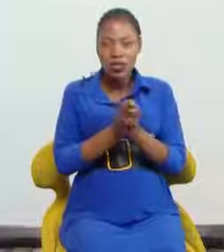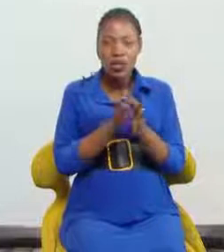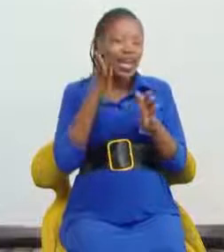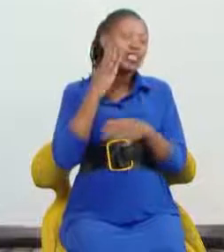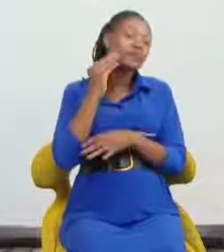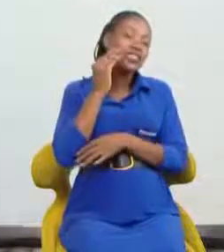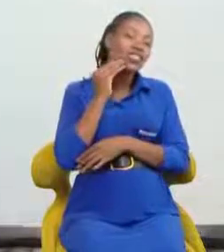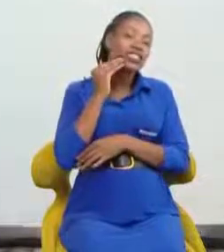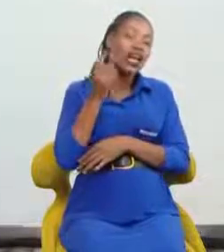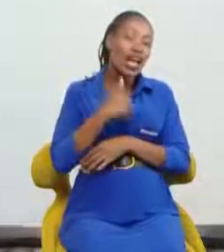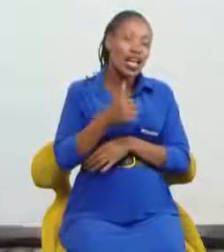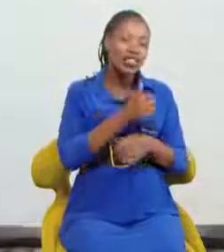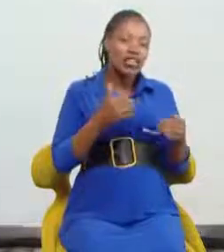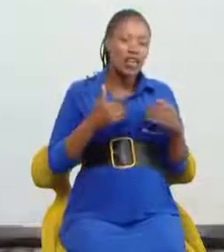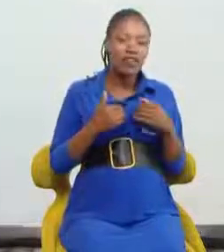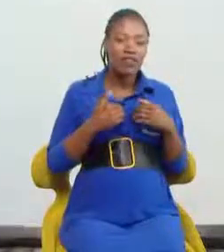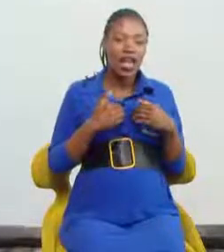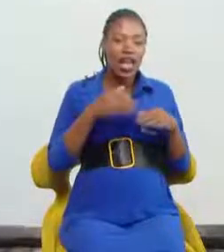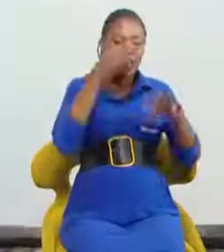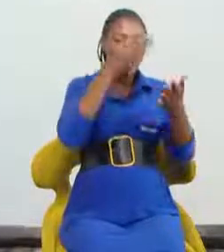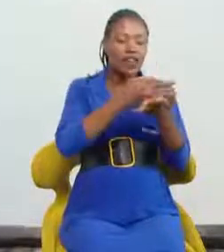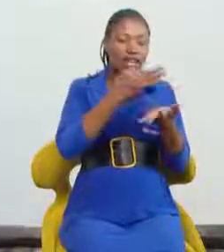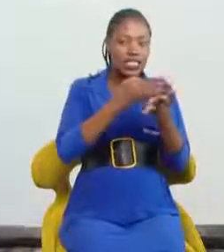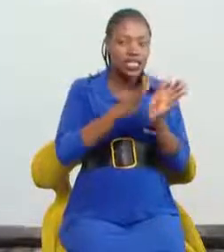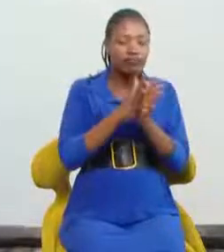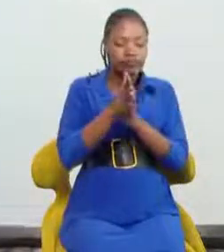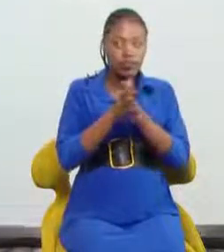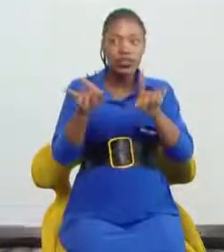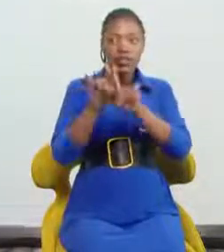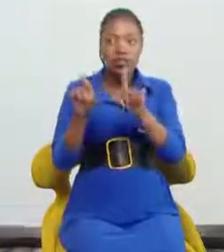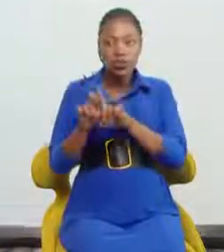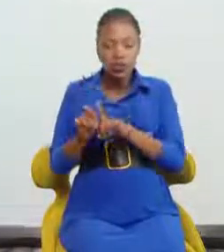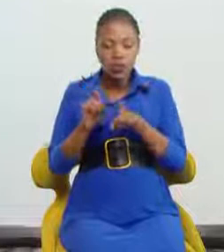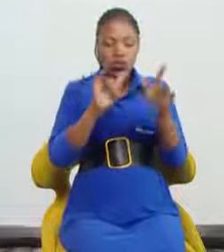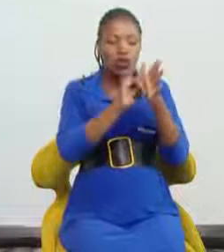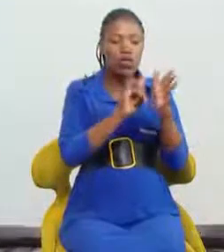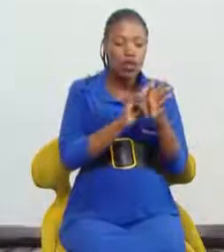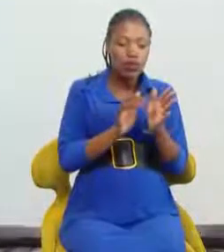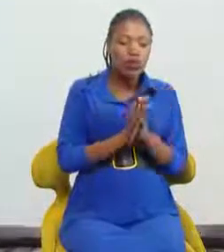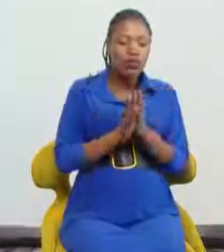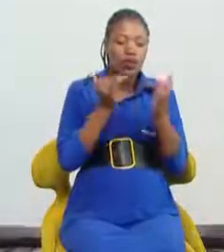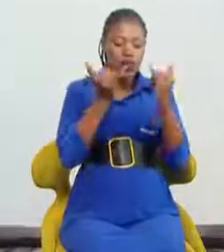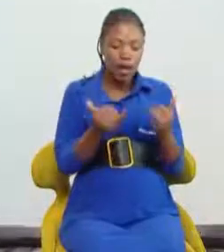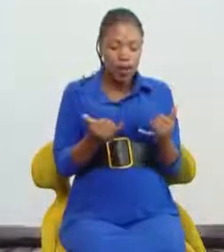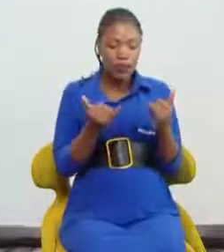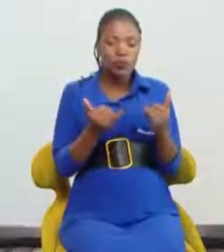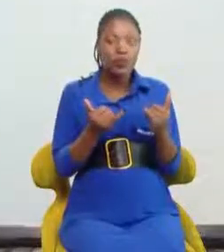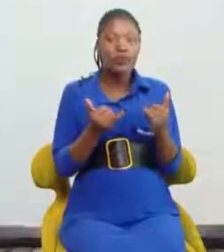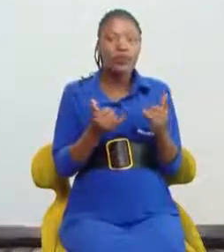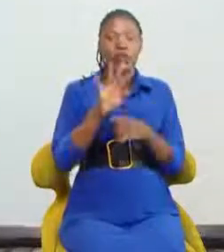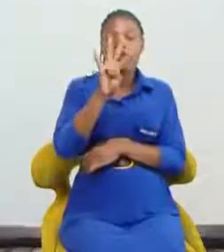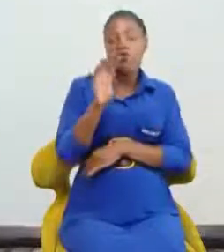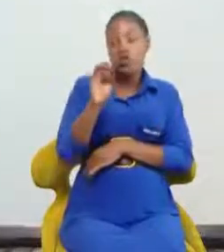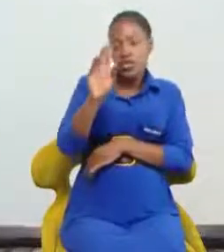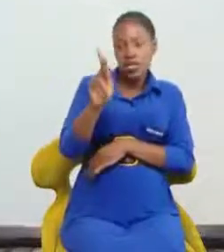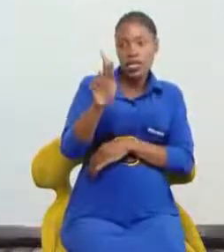we have. A couple of facts that are interesting. First, that we have now 40,000